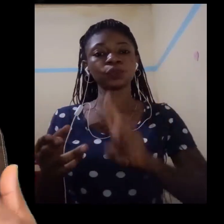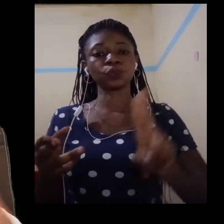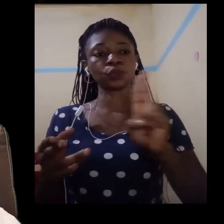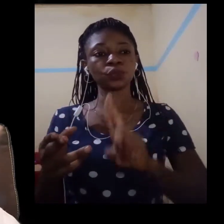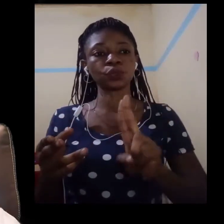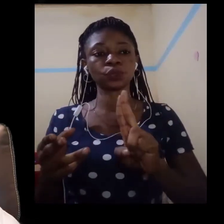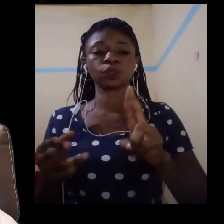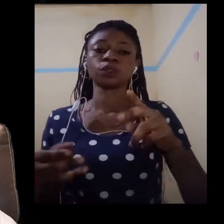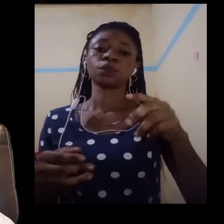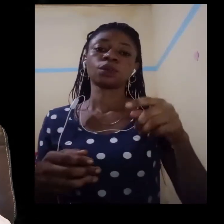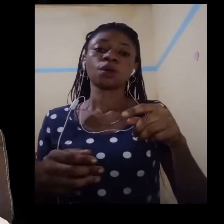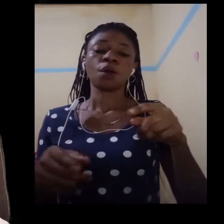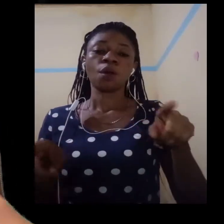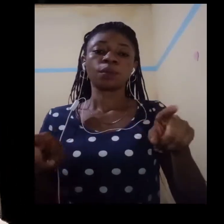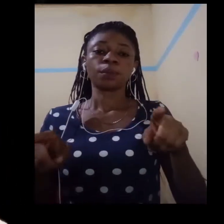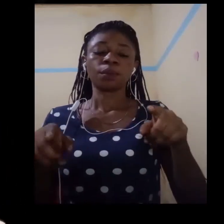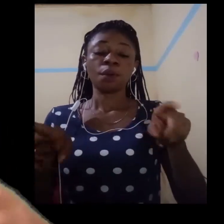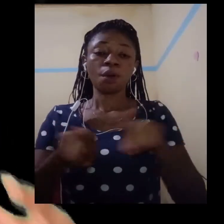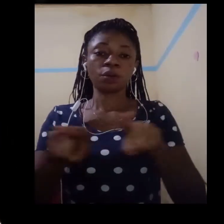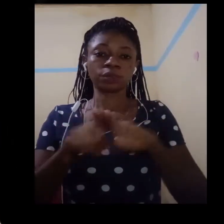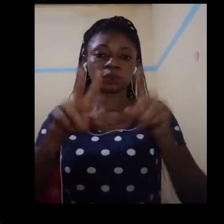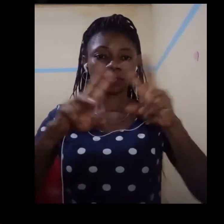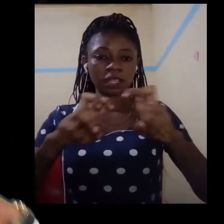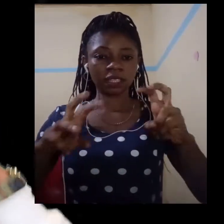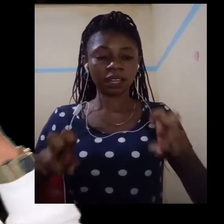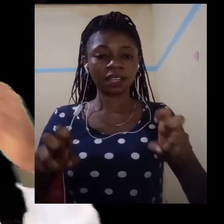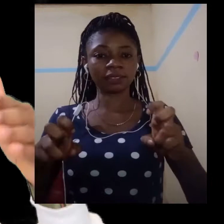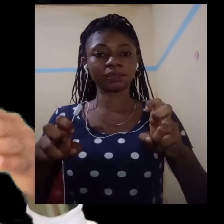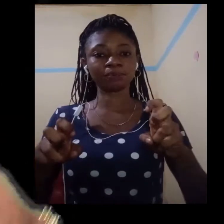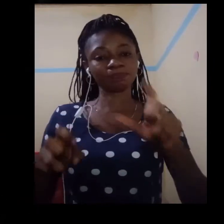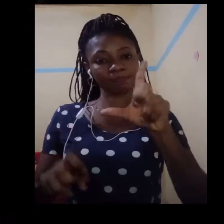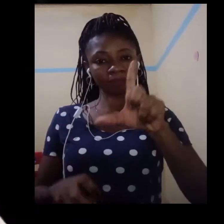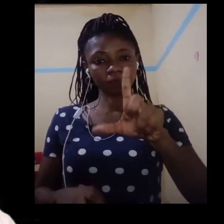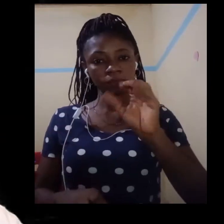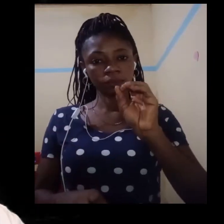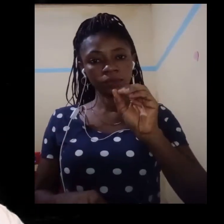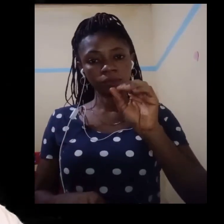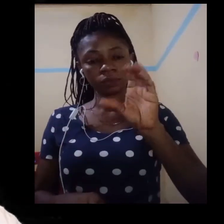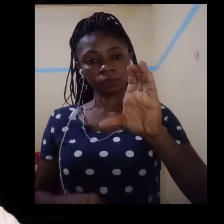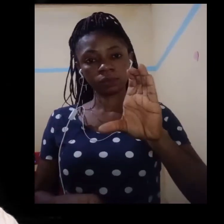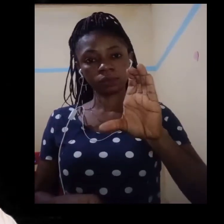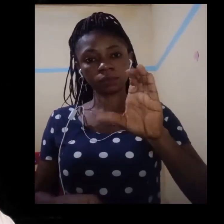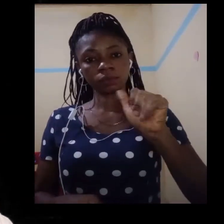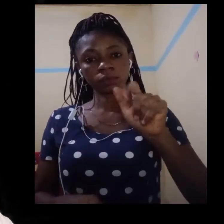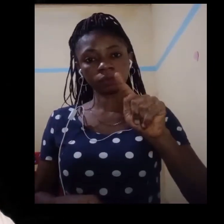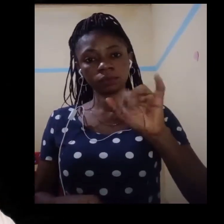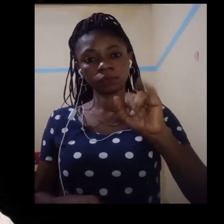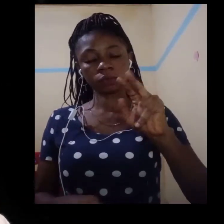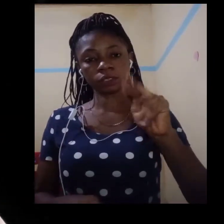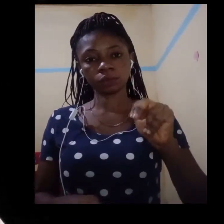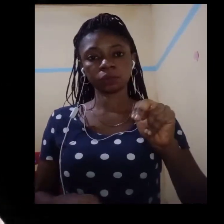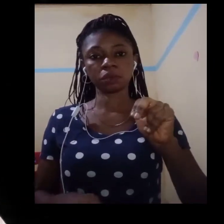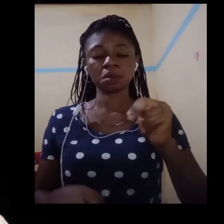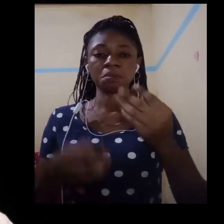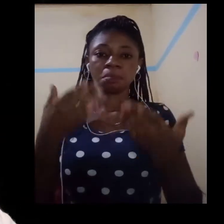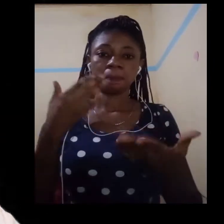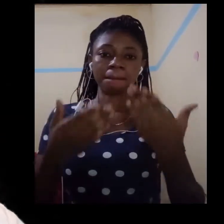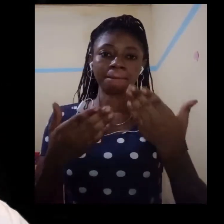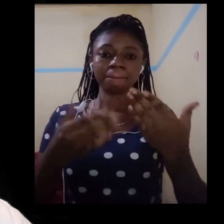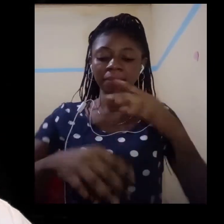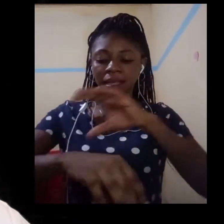her locations where she pointed in the body or in the free space. And we'll also look at